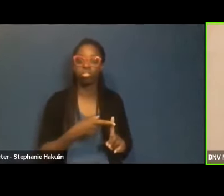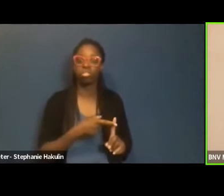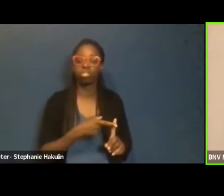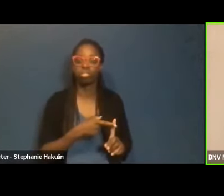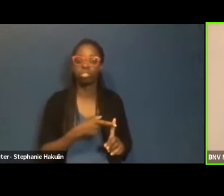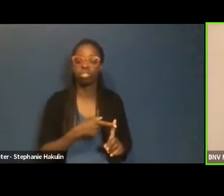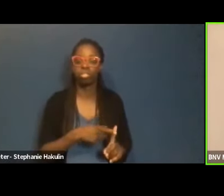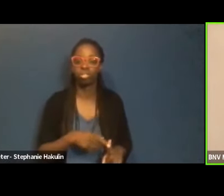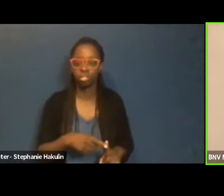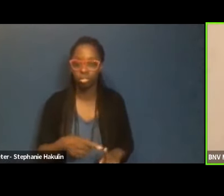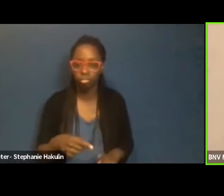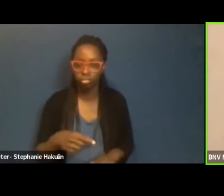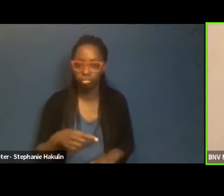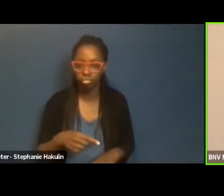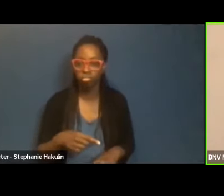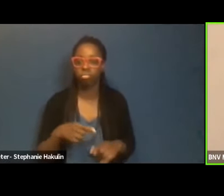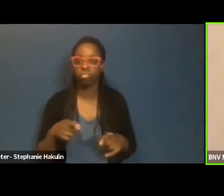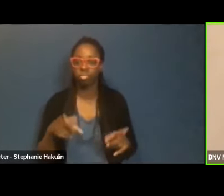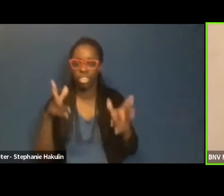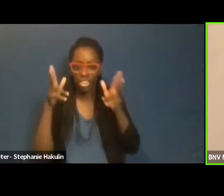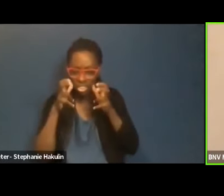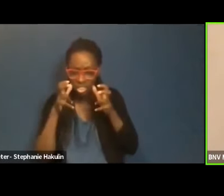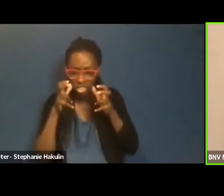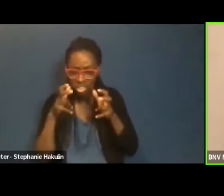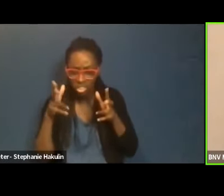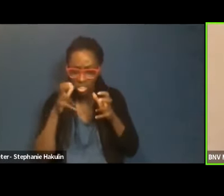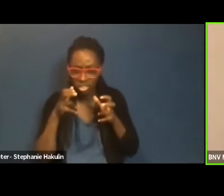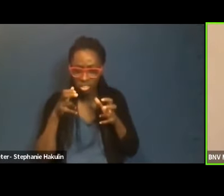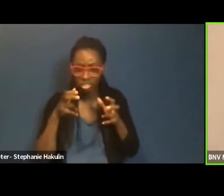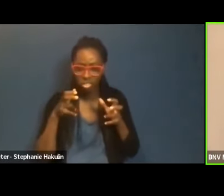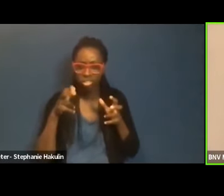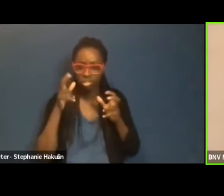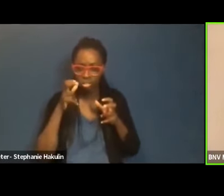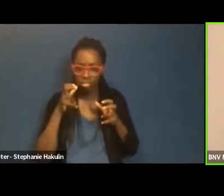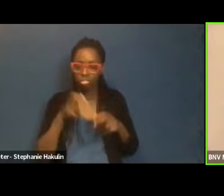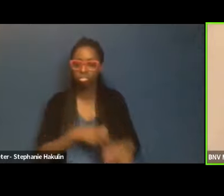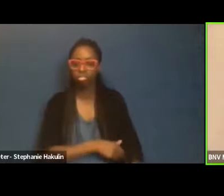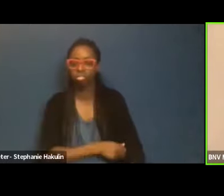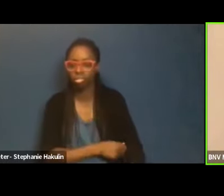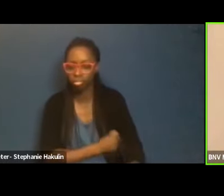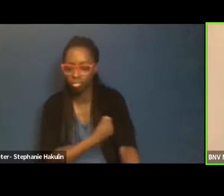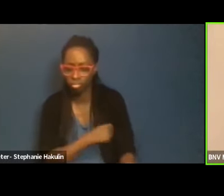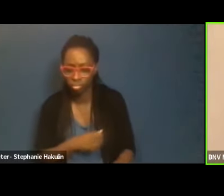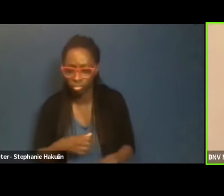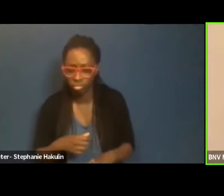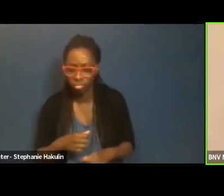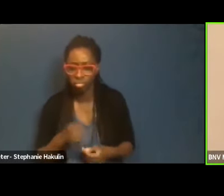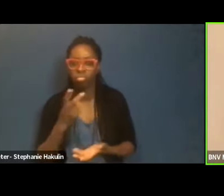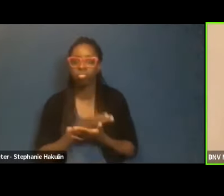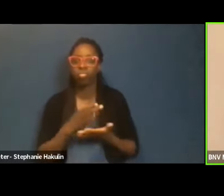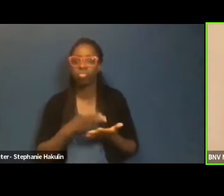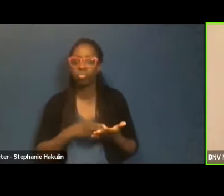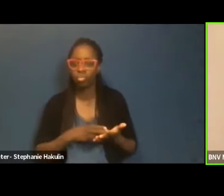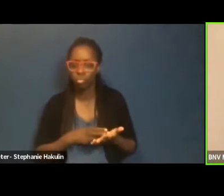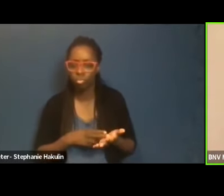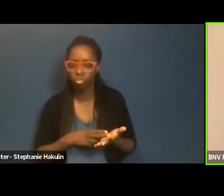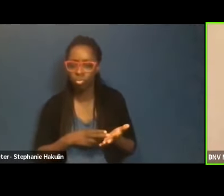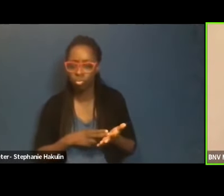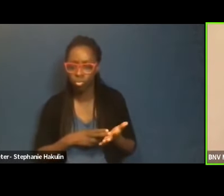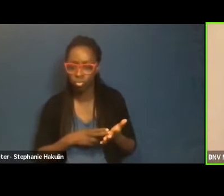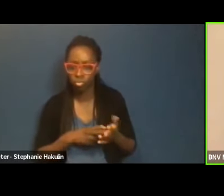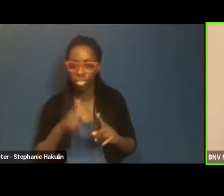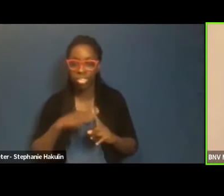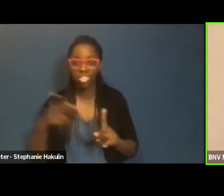men who will make your house a home again. Stop acting far-sighted and see what's right in front of you. We're here.